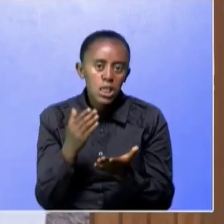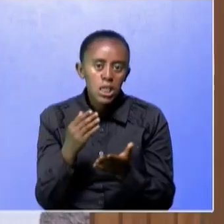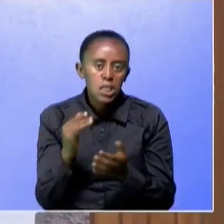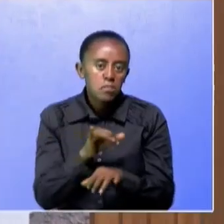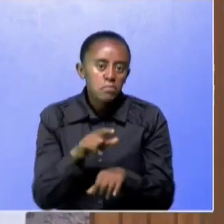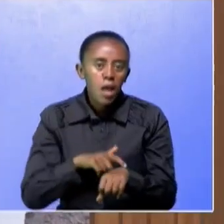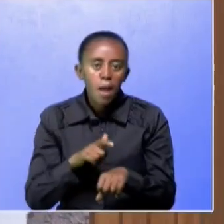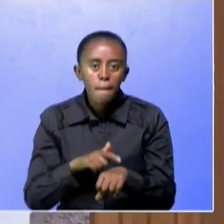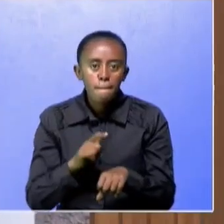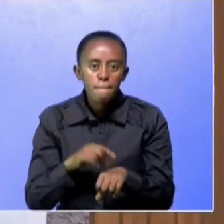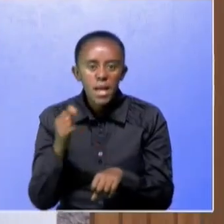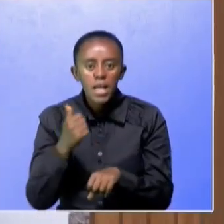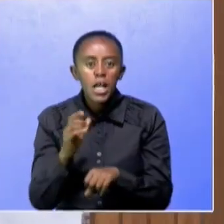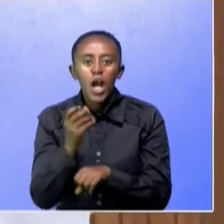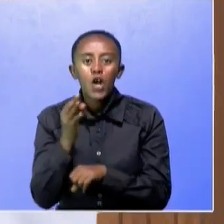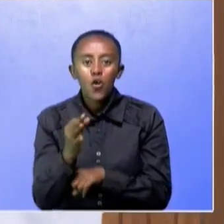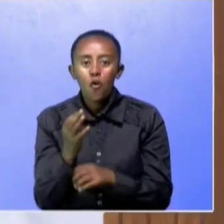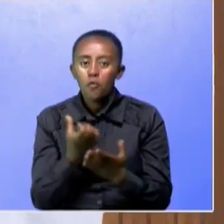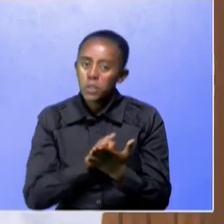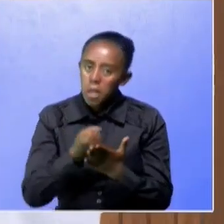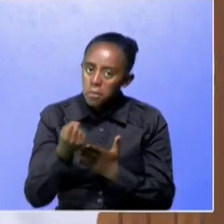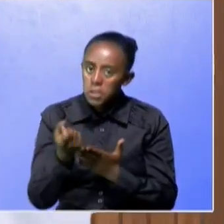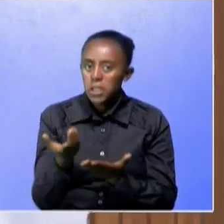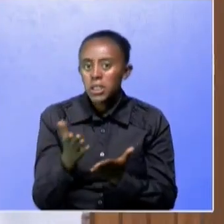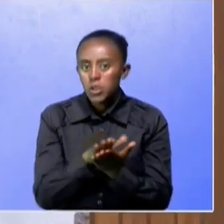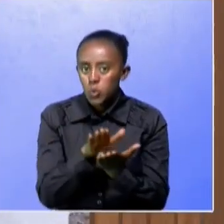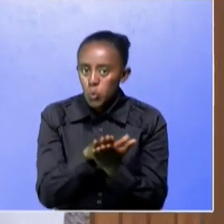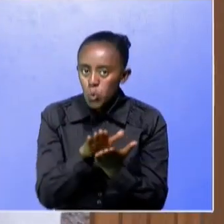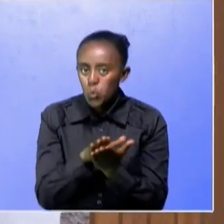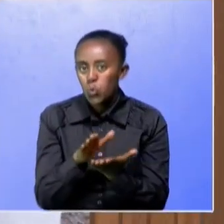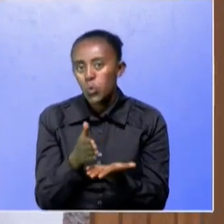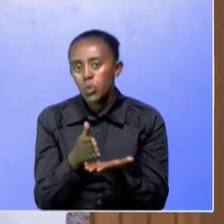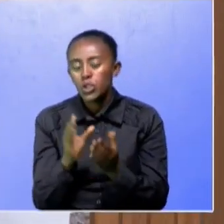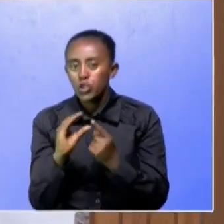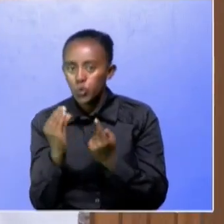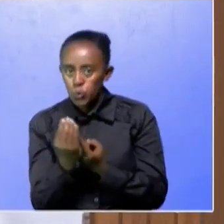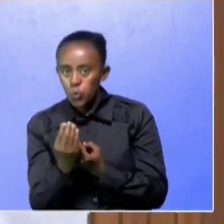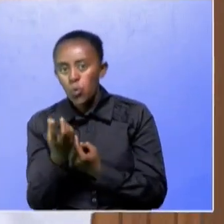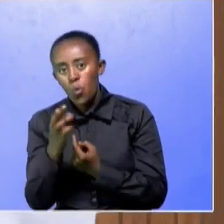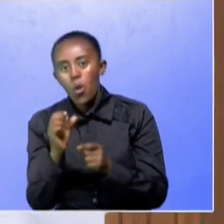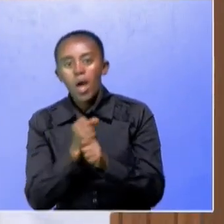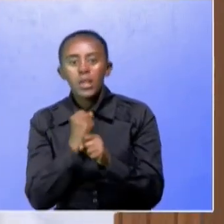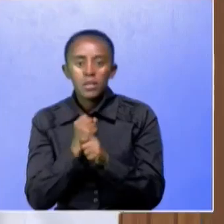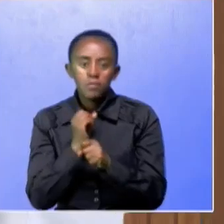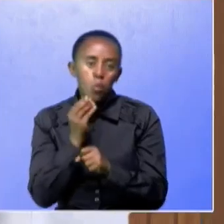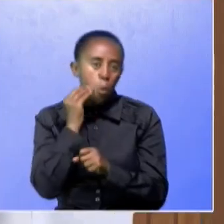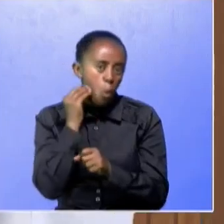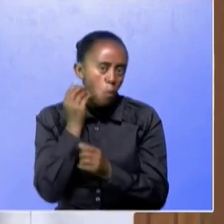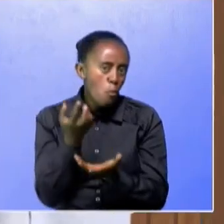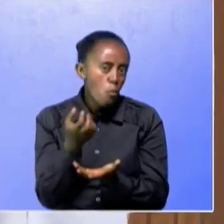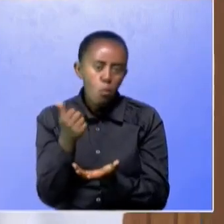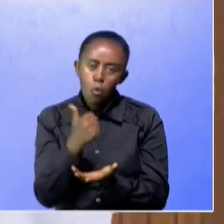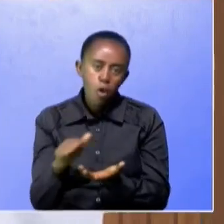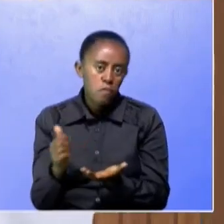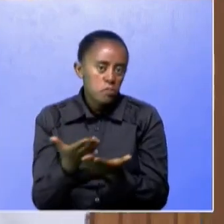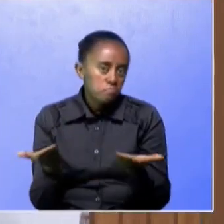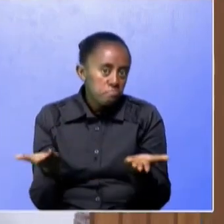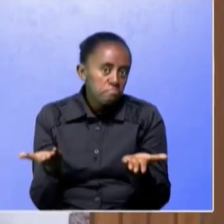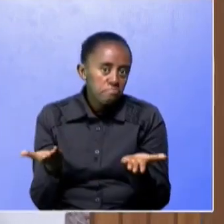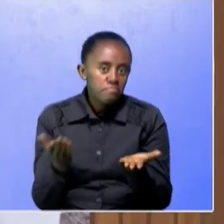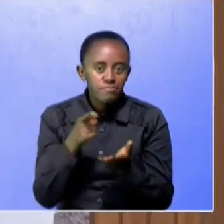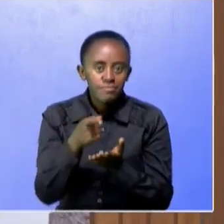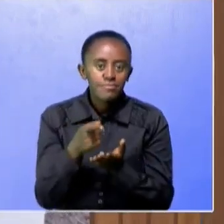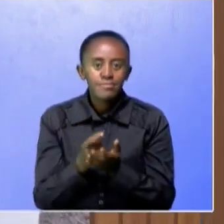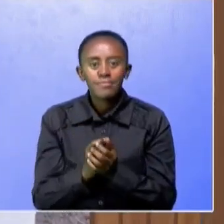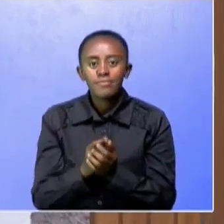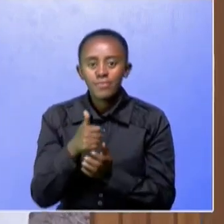think about any kind of subject at school, any kind of situations or activities at home or wherever it is, so as